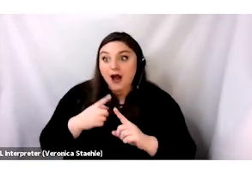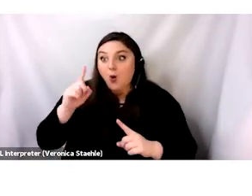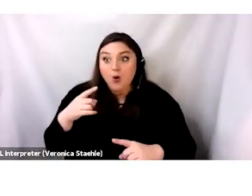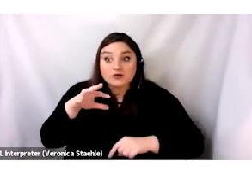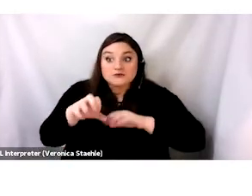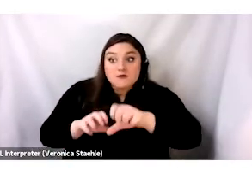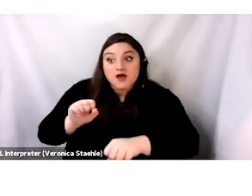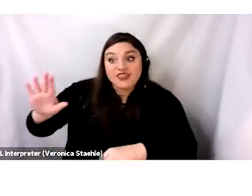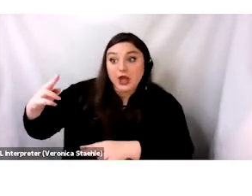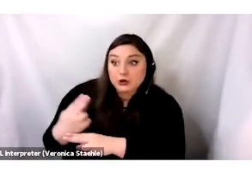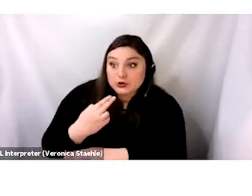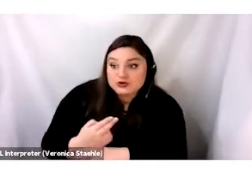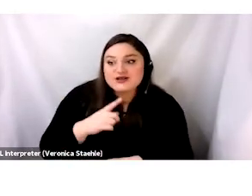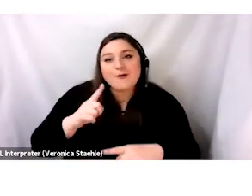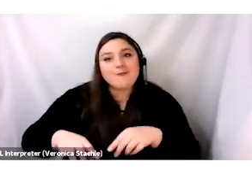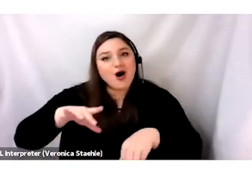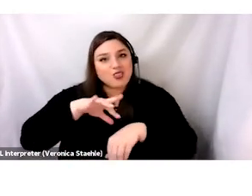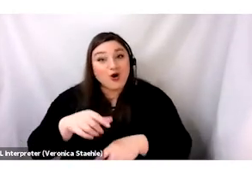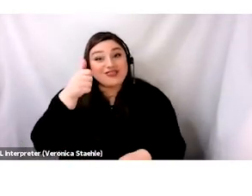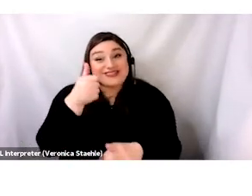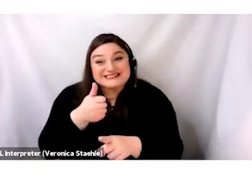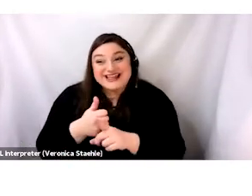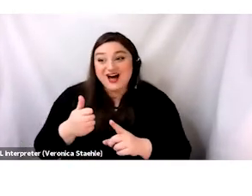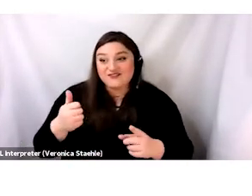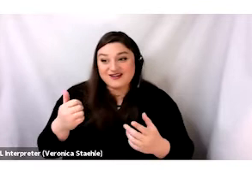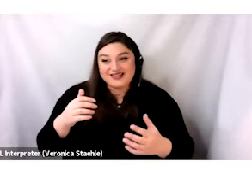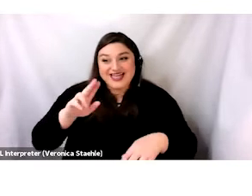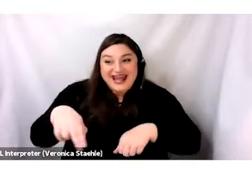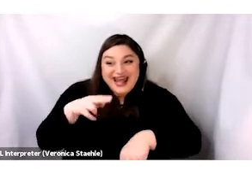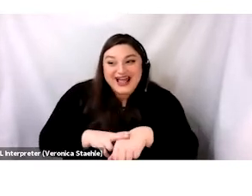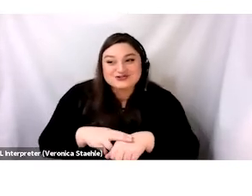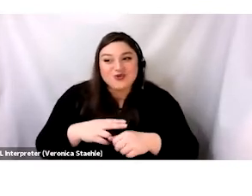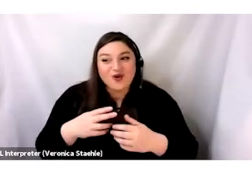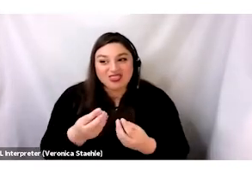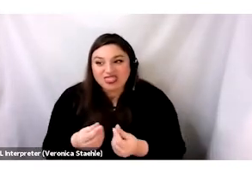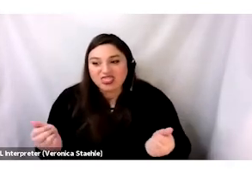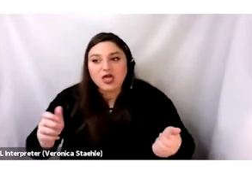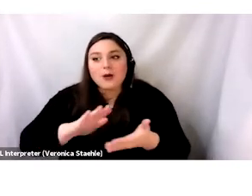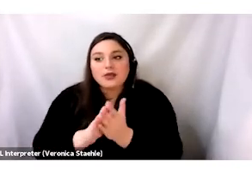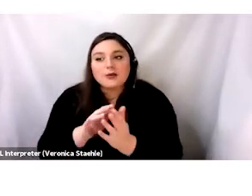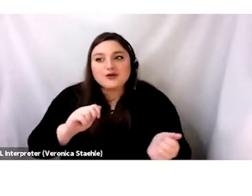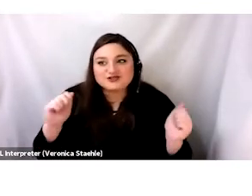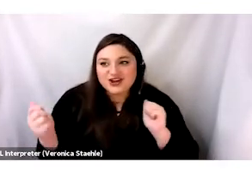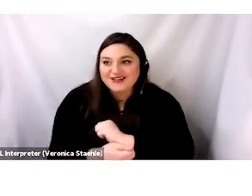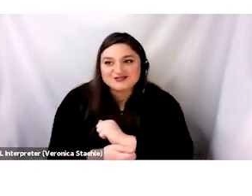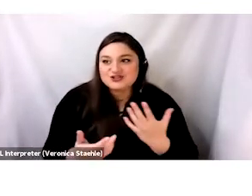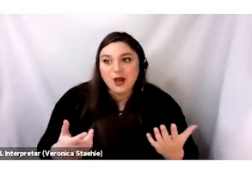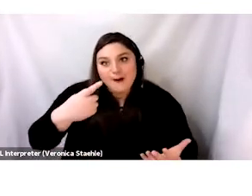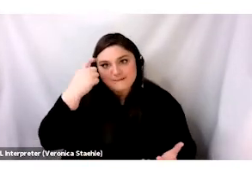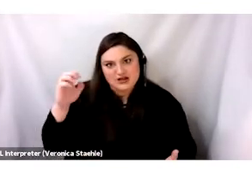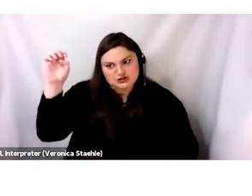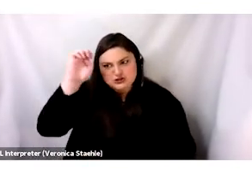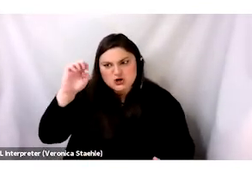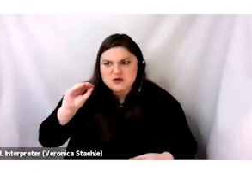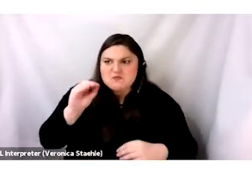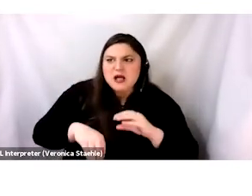It's also that the earth is forever changed as a result today because of the European colonialists pushing this seed